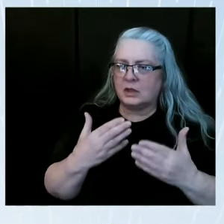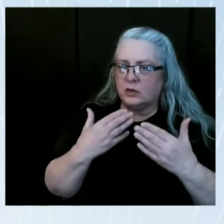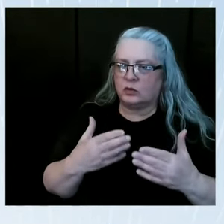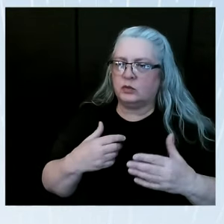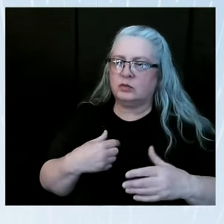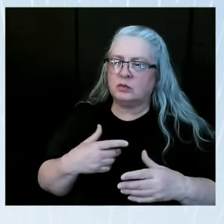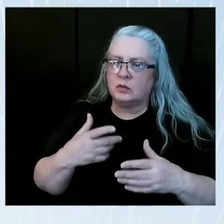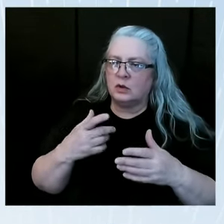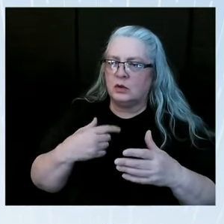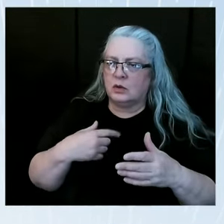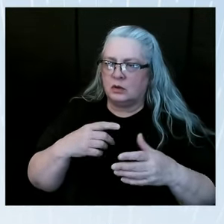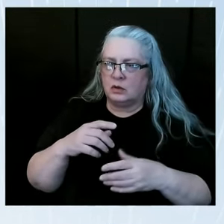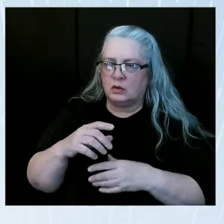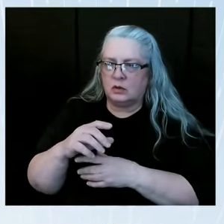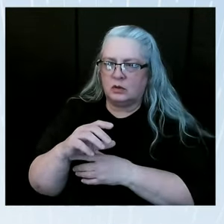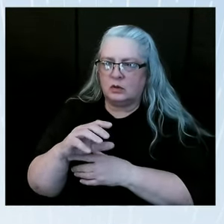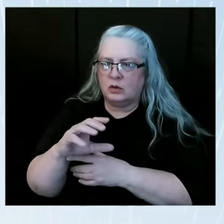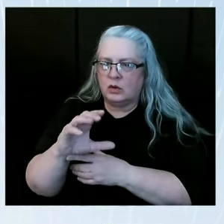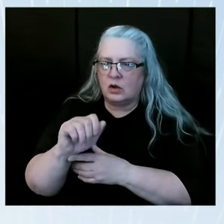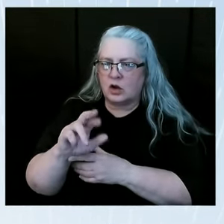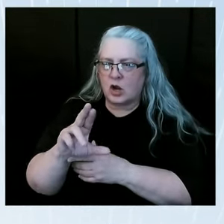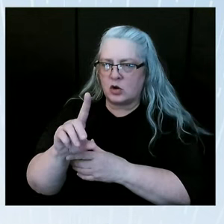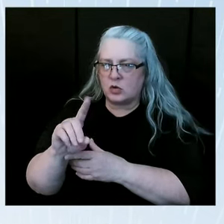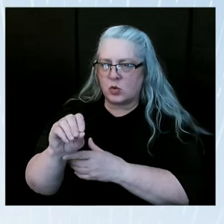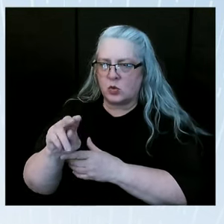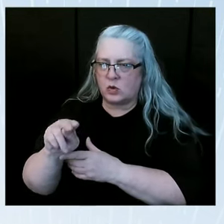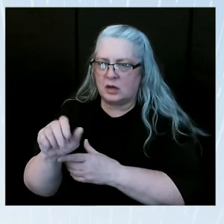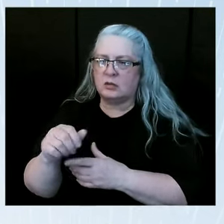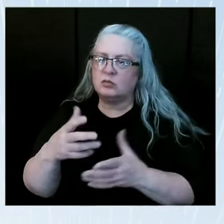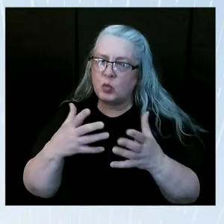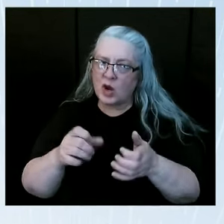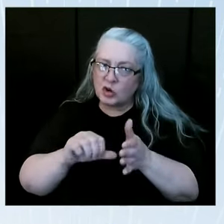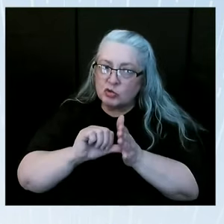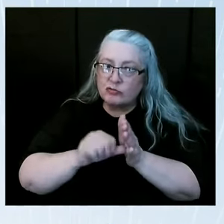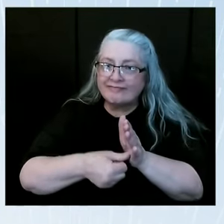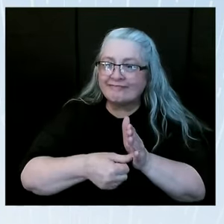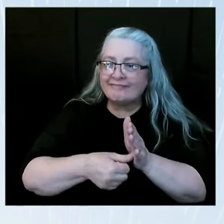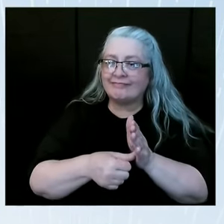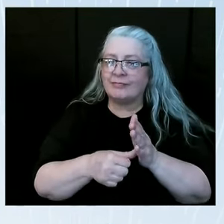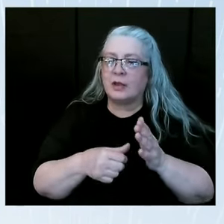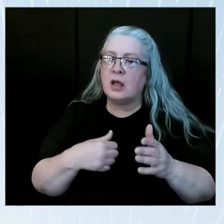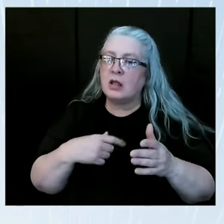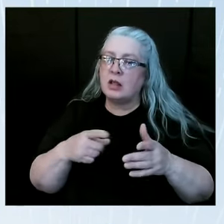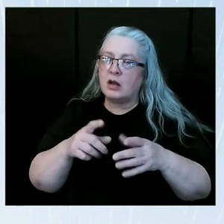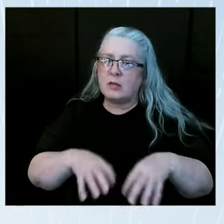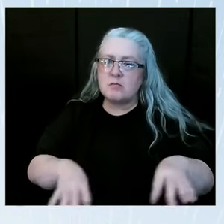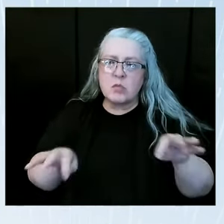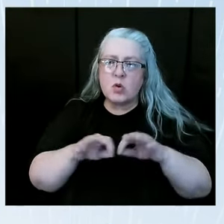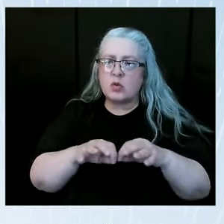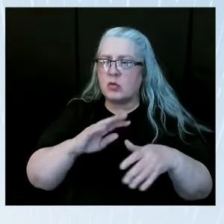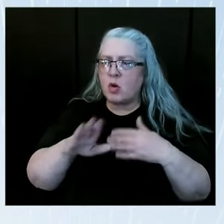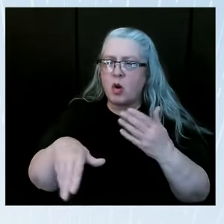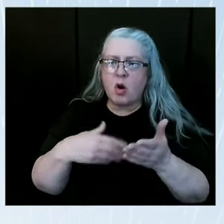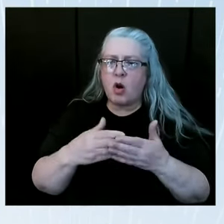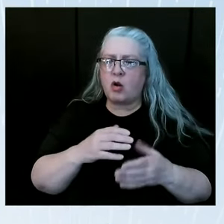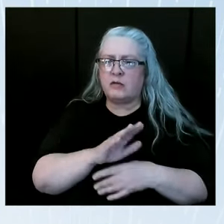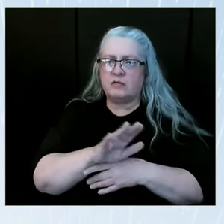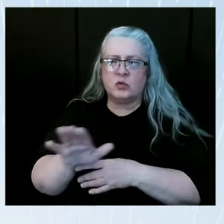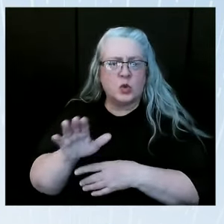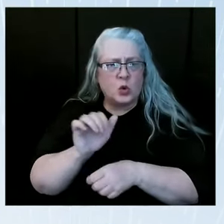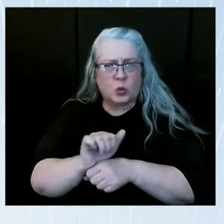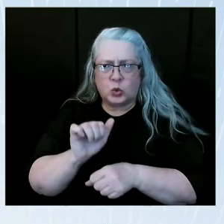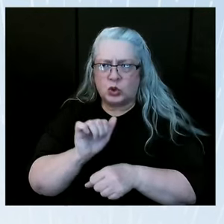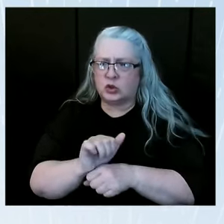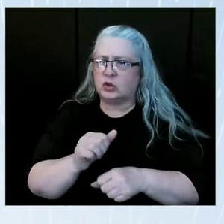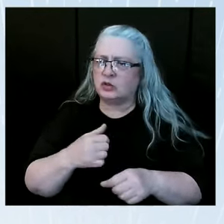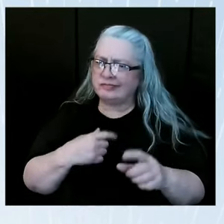but preventing and responding to human trafficking and all of the authorities that we have and the supports that we can put in place, and the